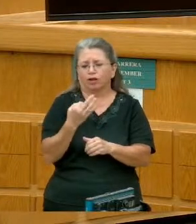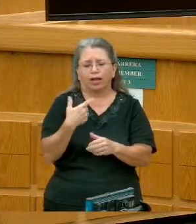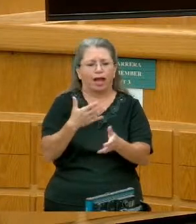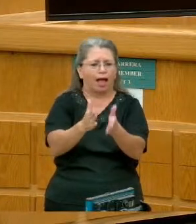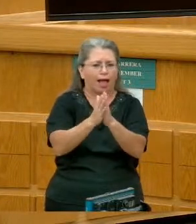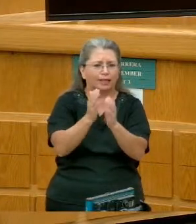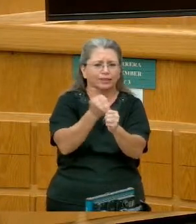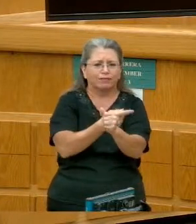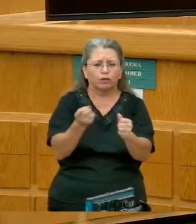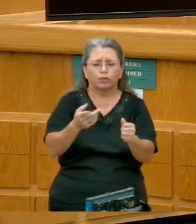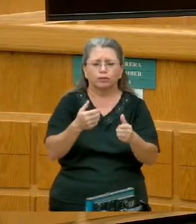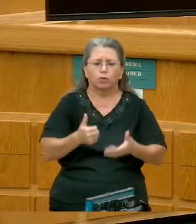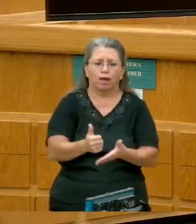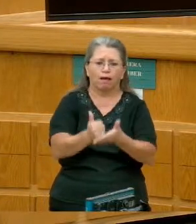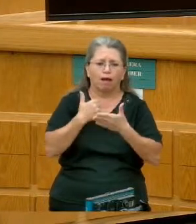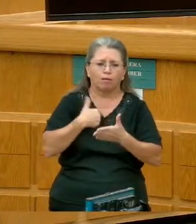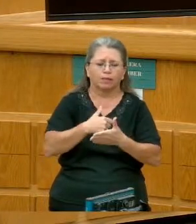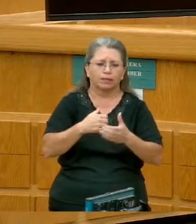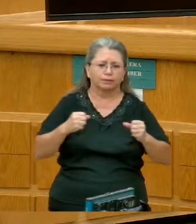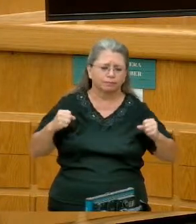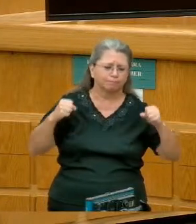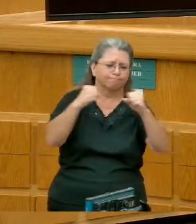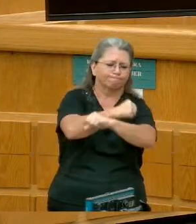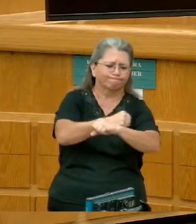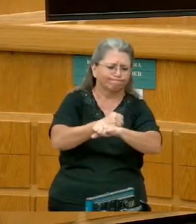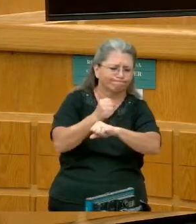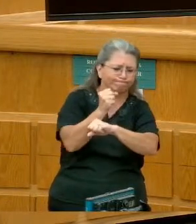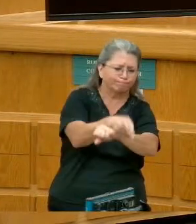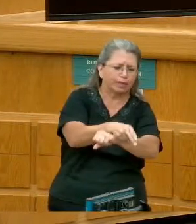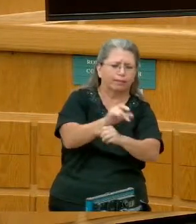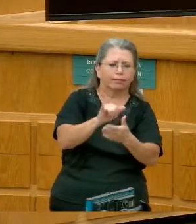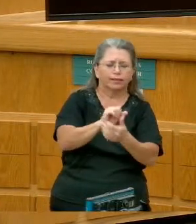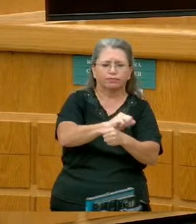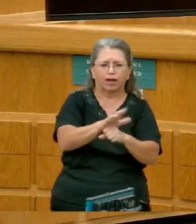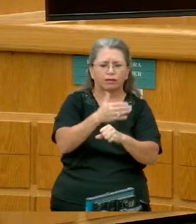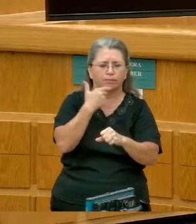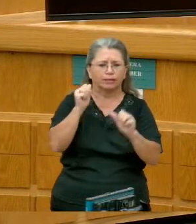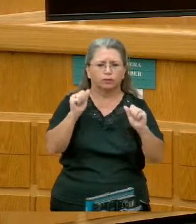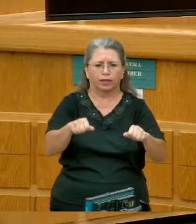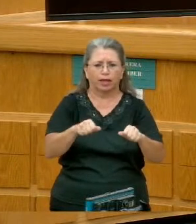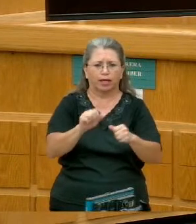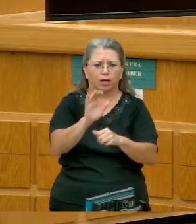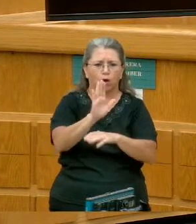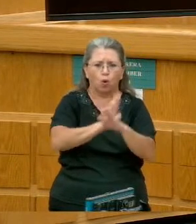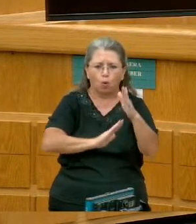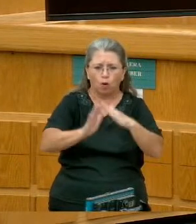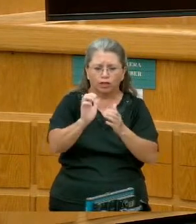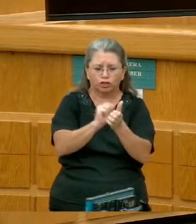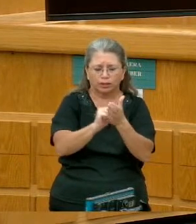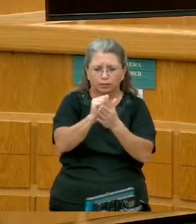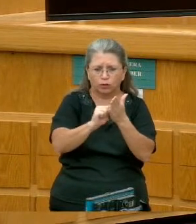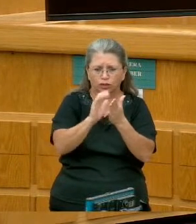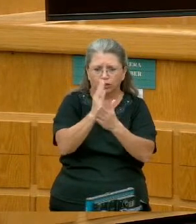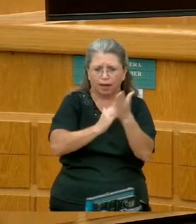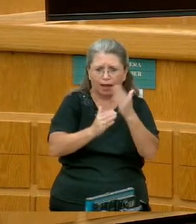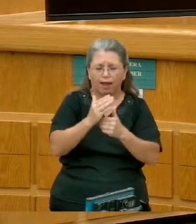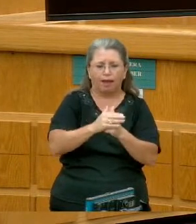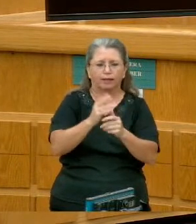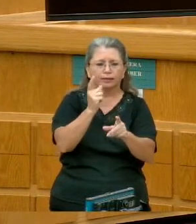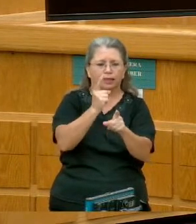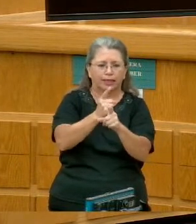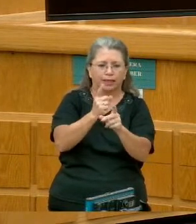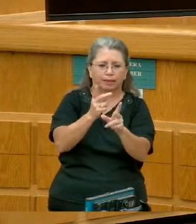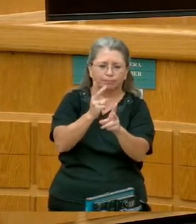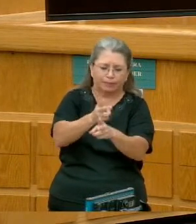as best we know how, washing our hands, social distancing, staying at home, and wearing face masks. And that I would have